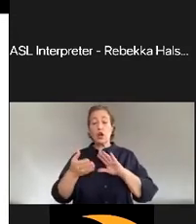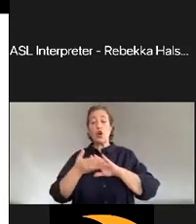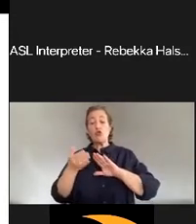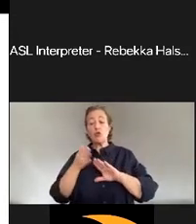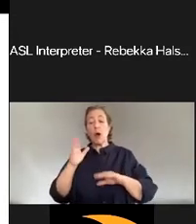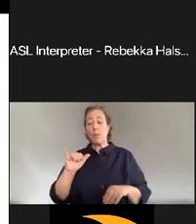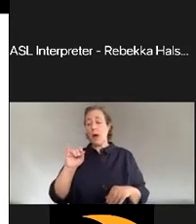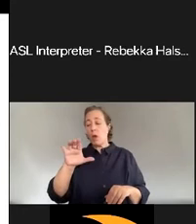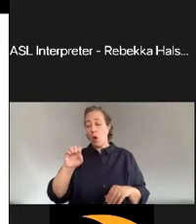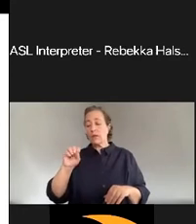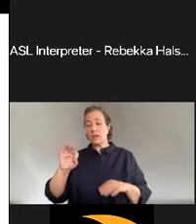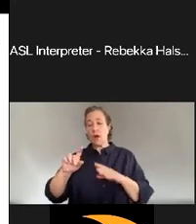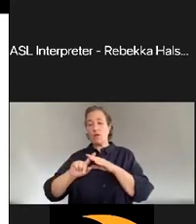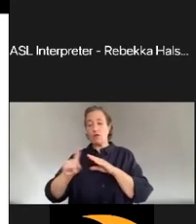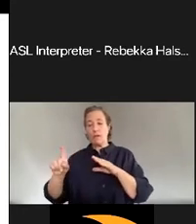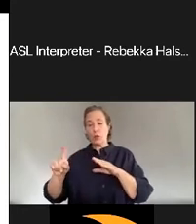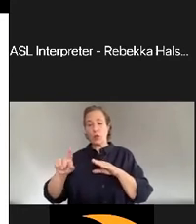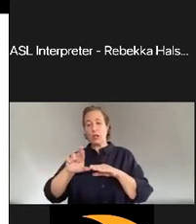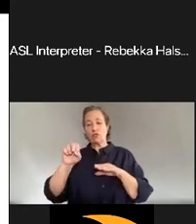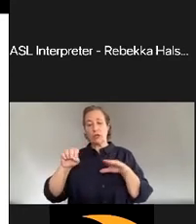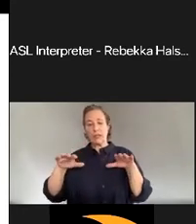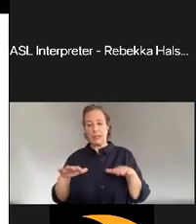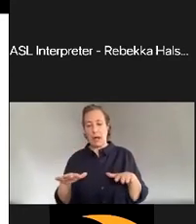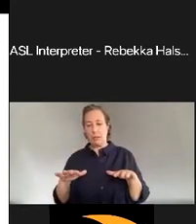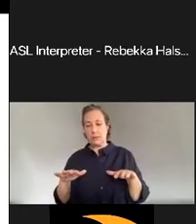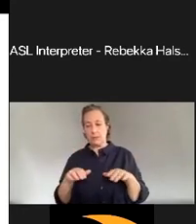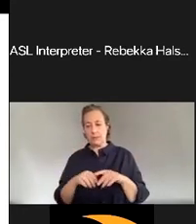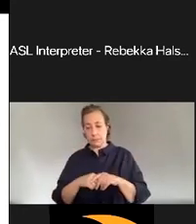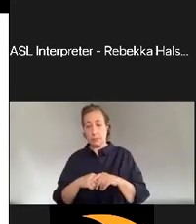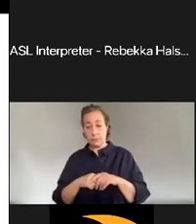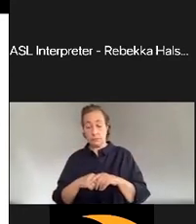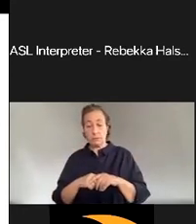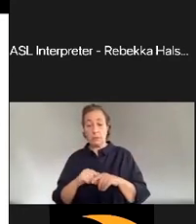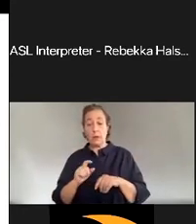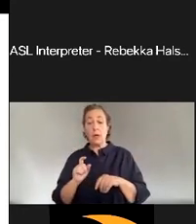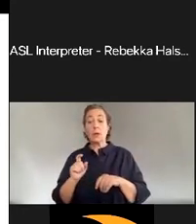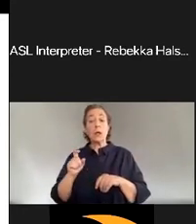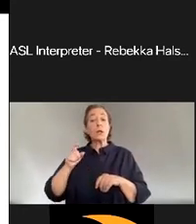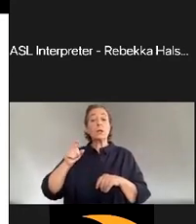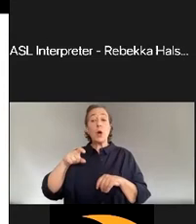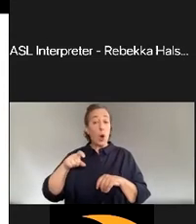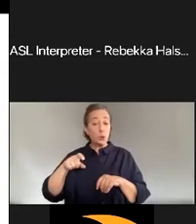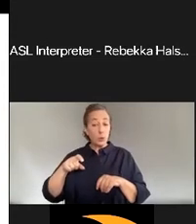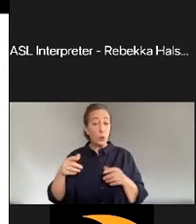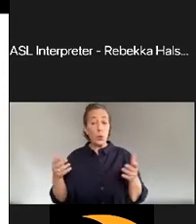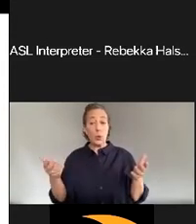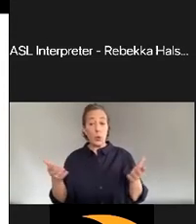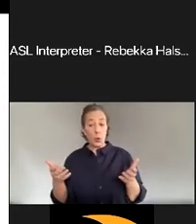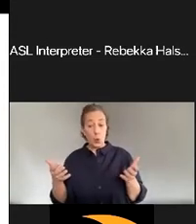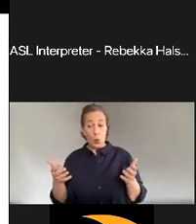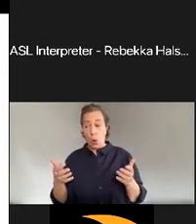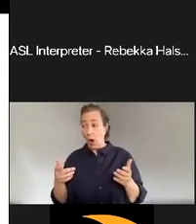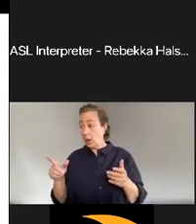Refugee Resettlement. They are supposed to be released promptly to a family member who can care for them while they're in